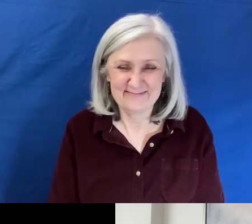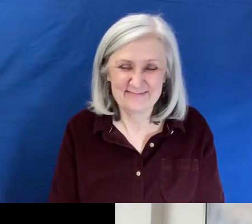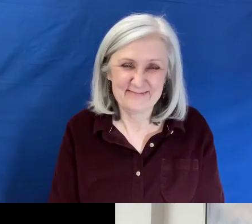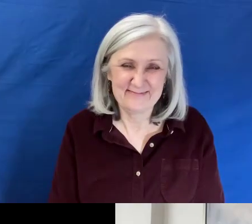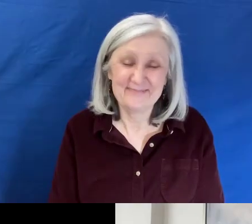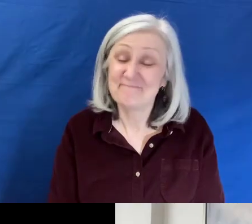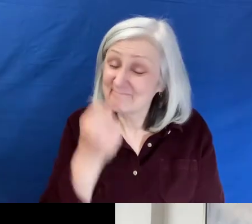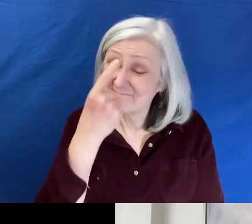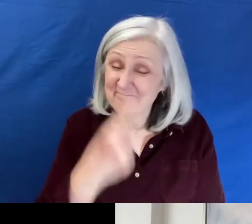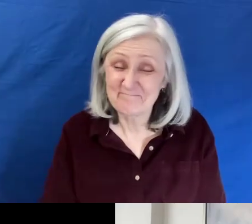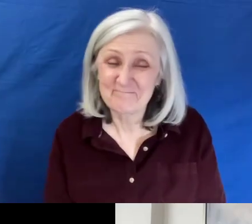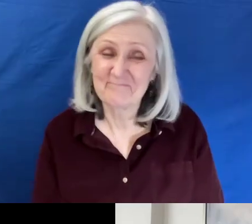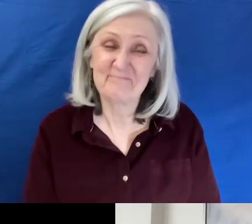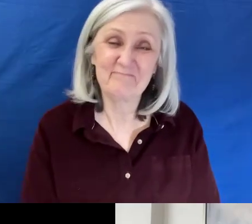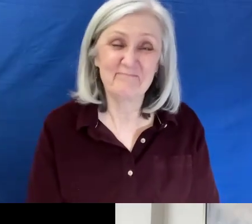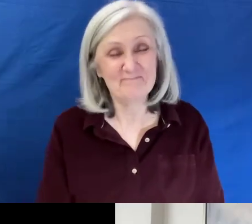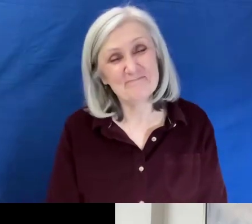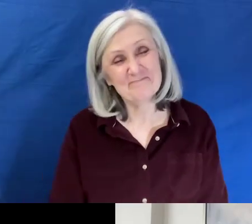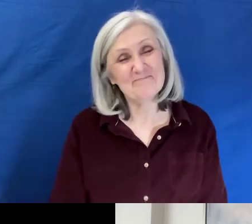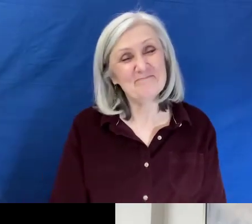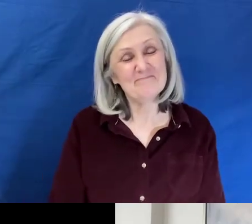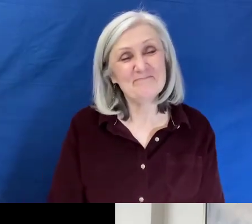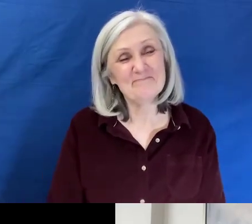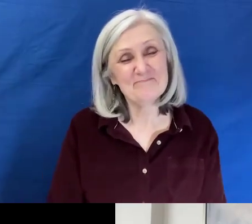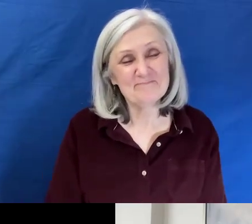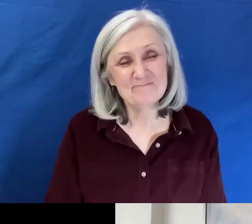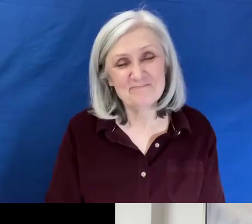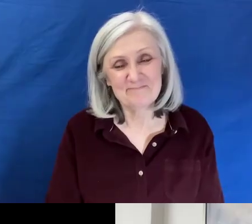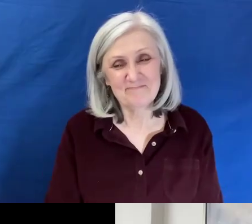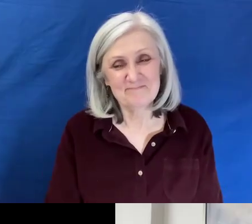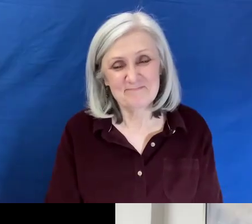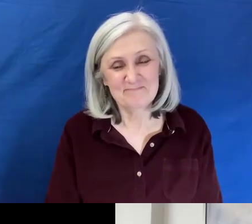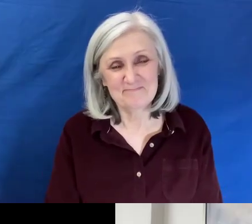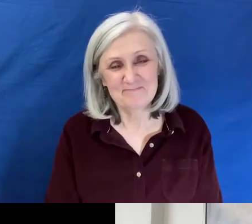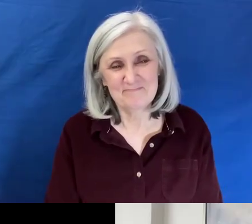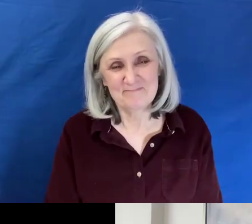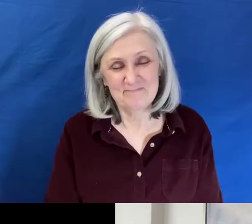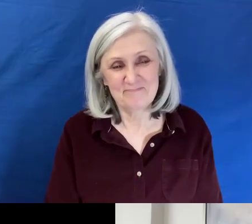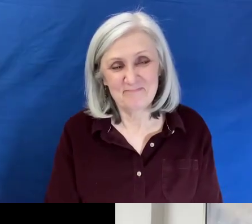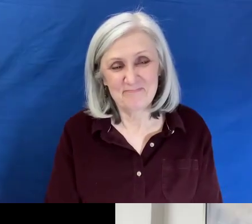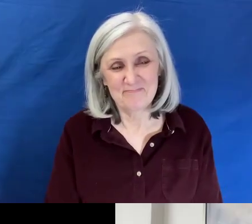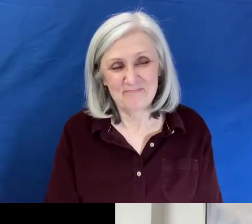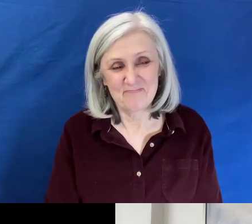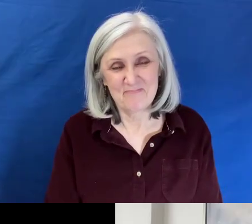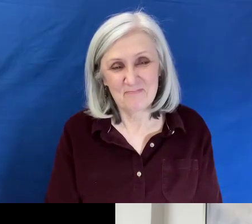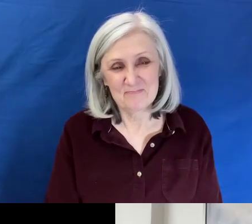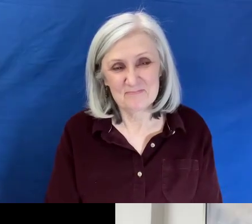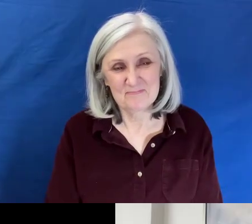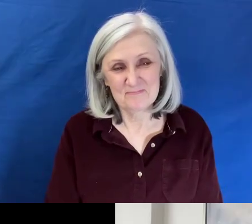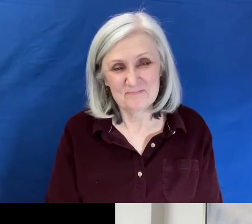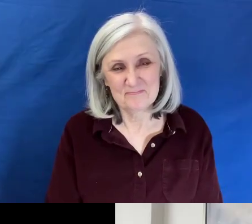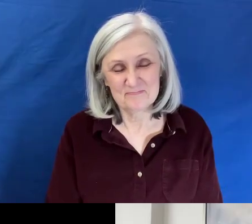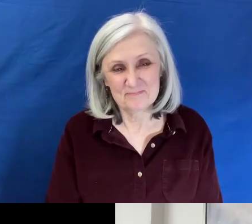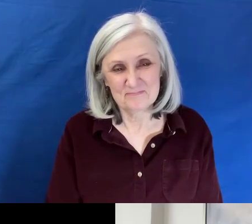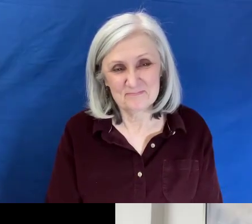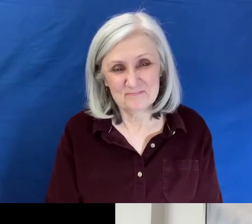So I who get knows? it. But are there any stories or any moments that you really enjoyed being on that with the castmates